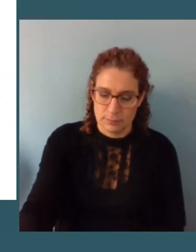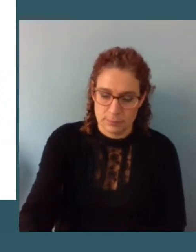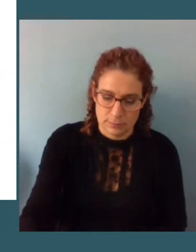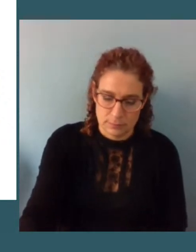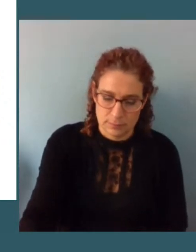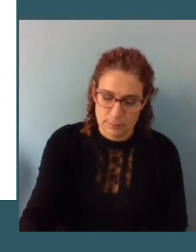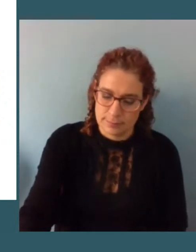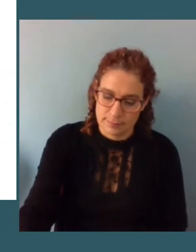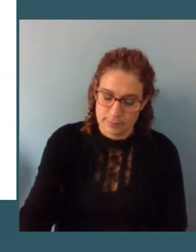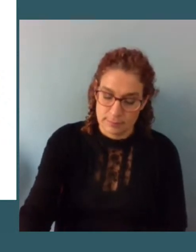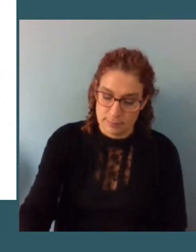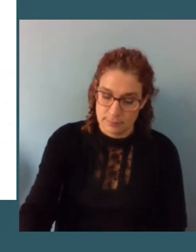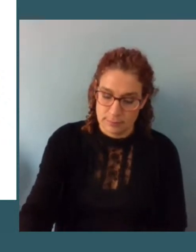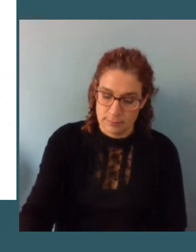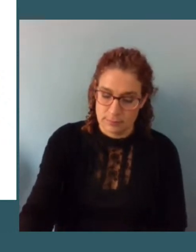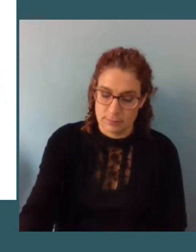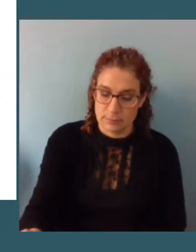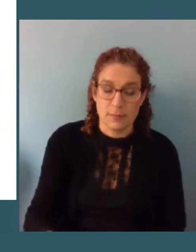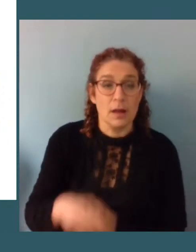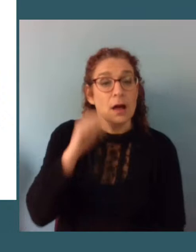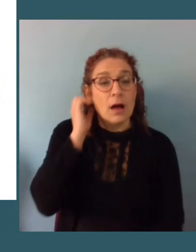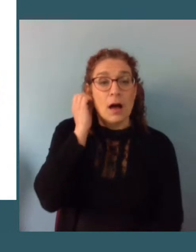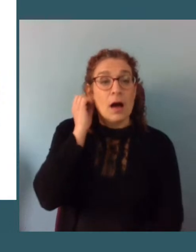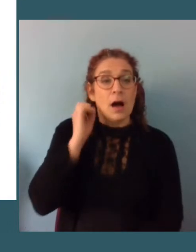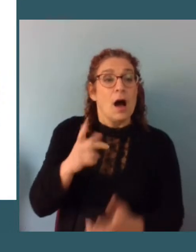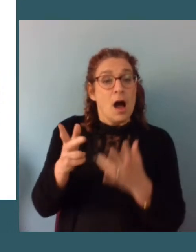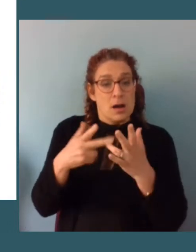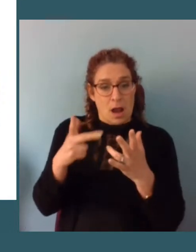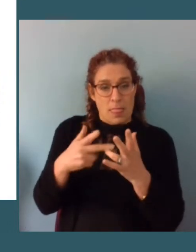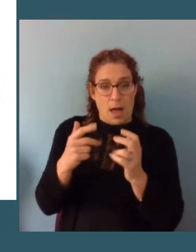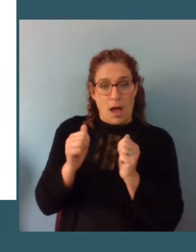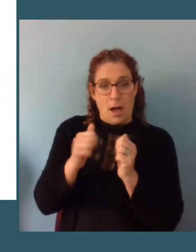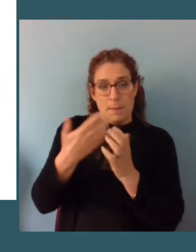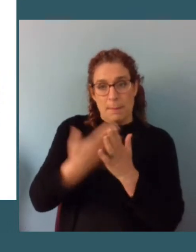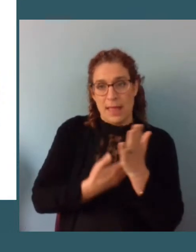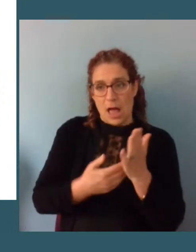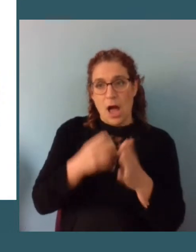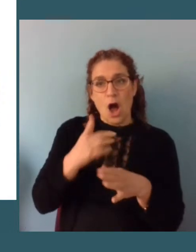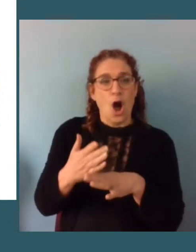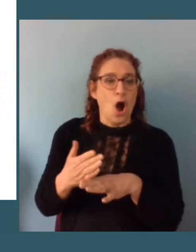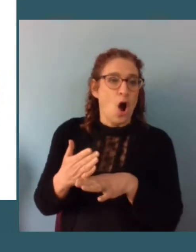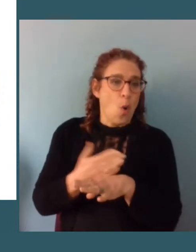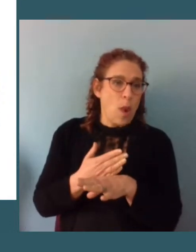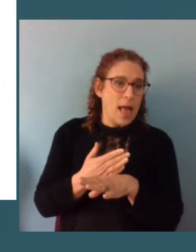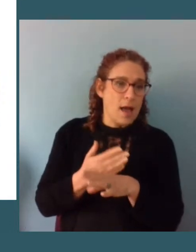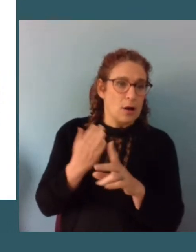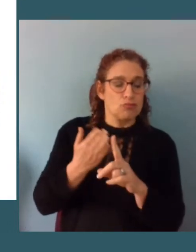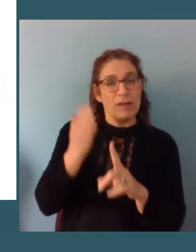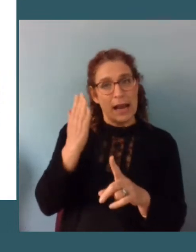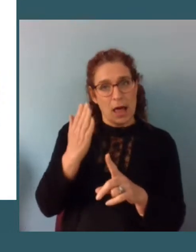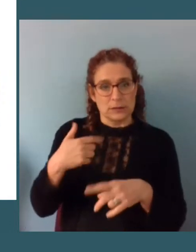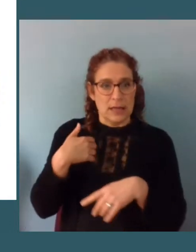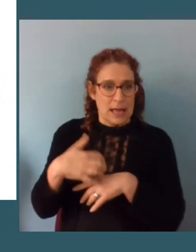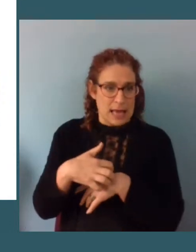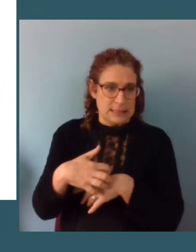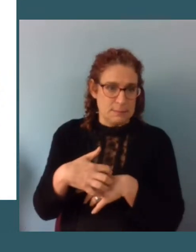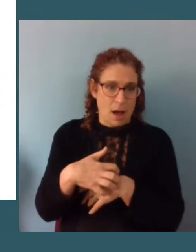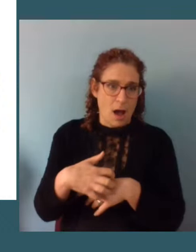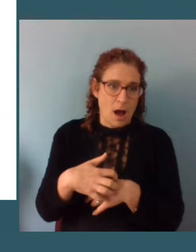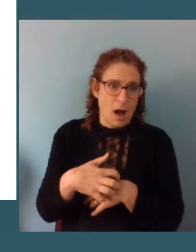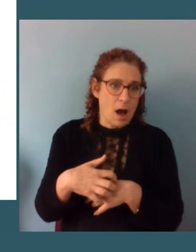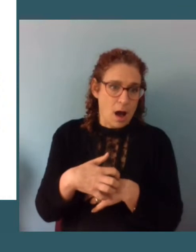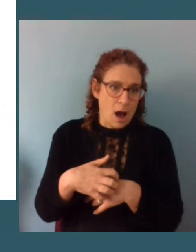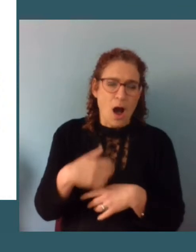year. So early recognition of eczema, that is important. And we've known this